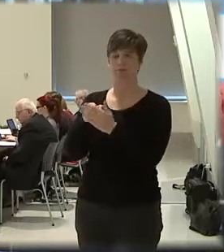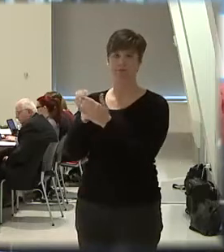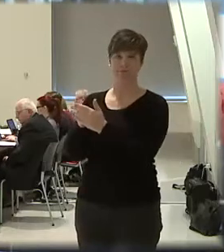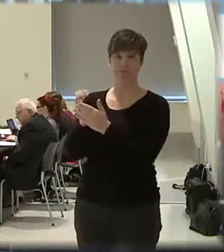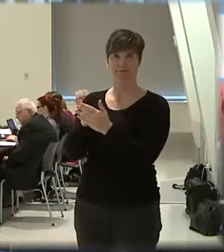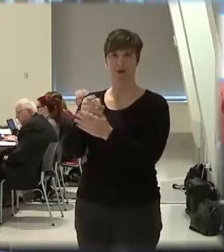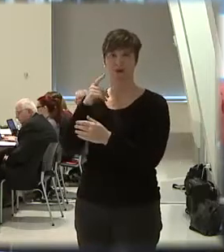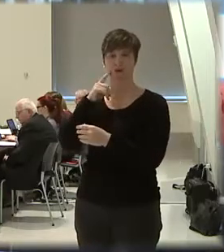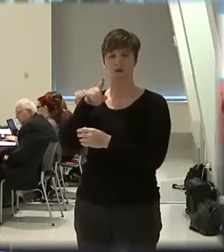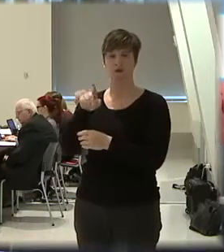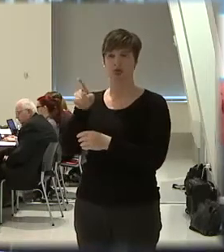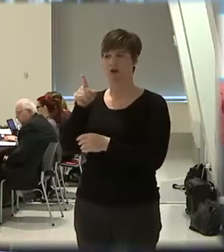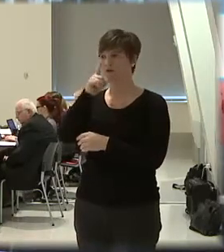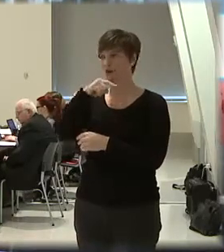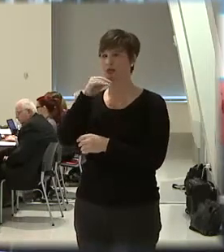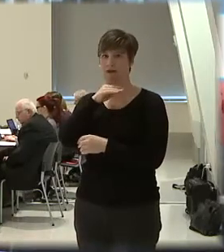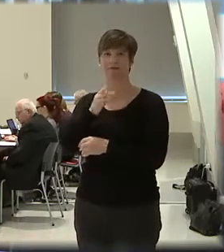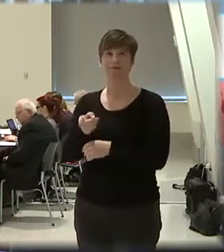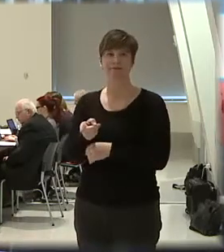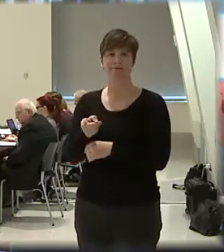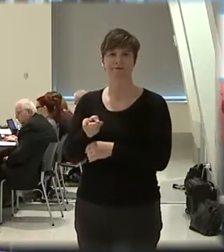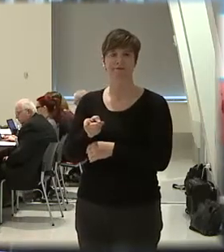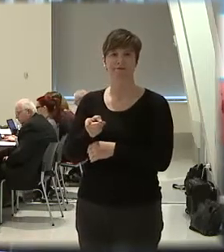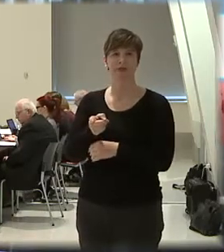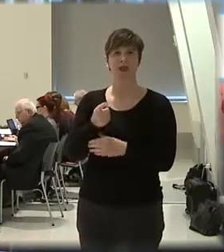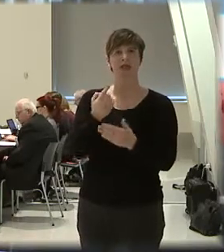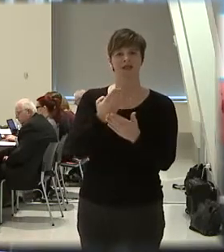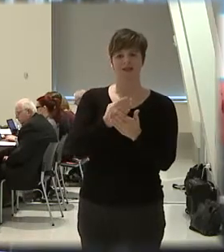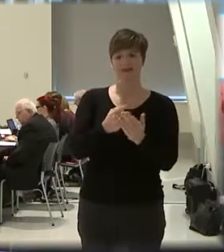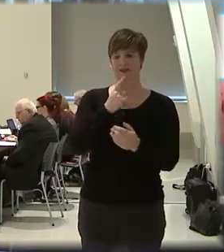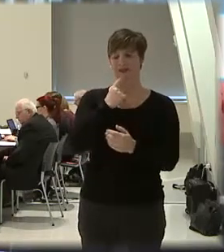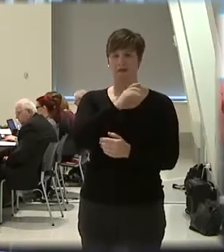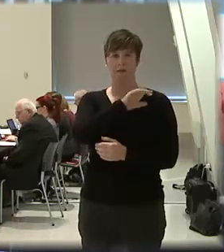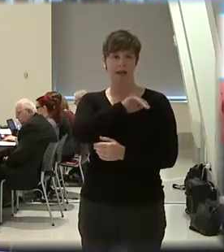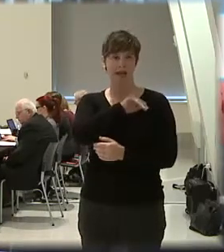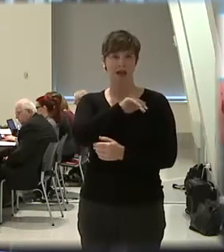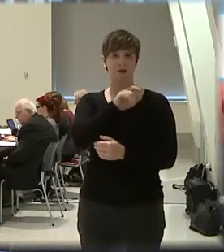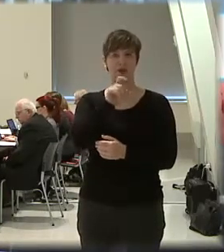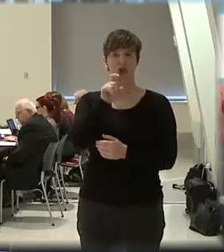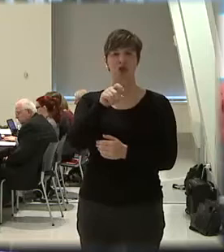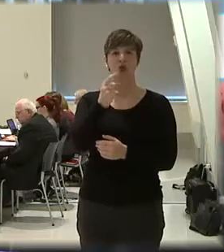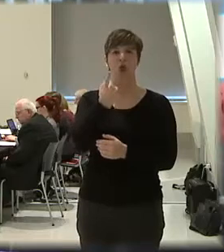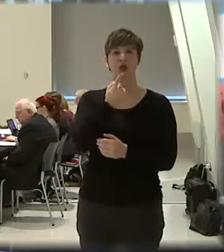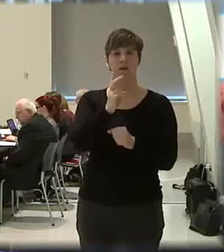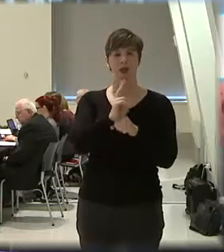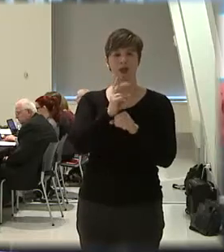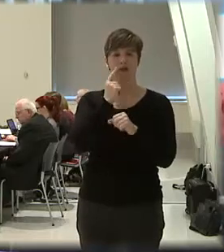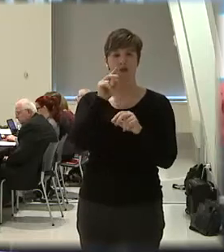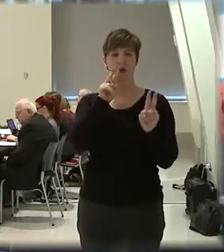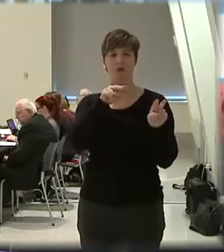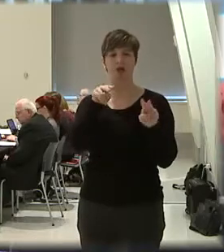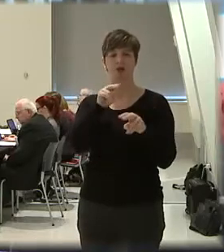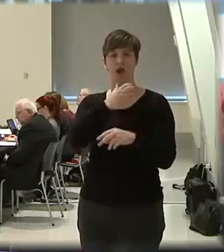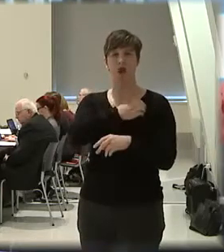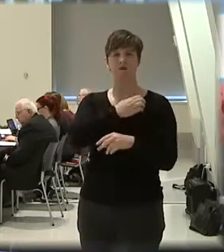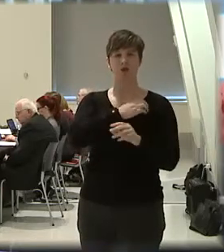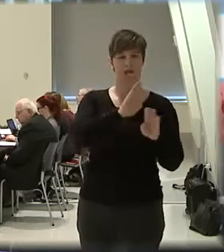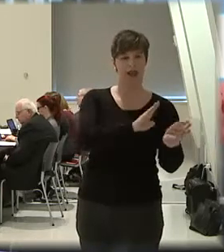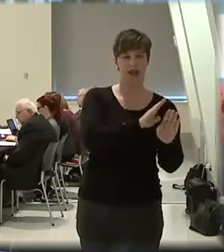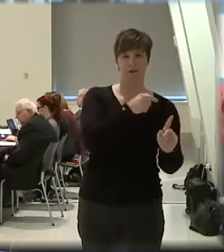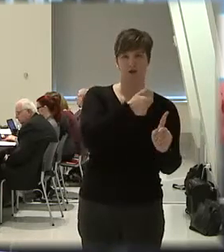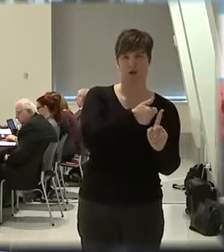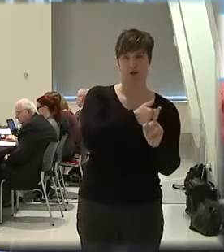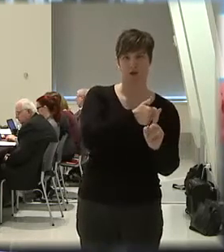allegations. For those that would argue that body cameras should solely be used for monitoring officer behavior, police